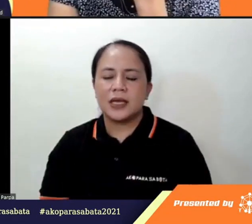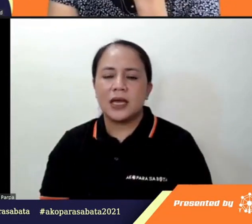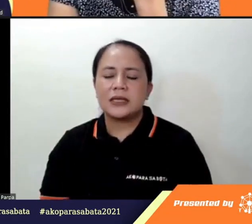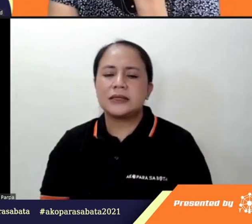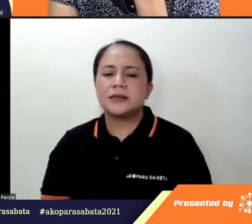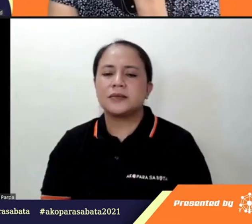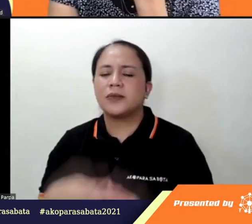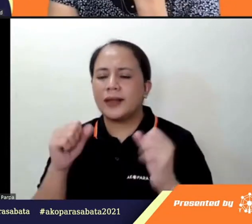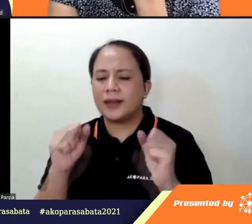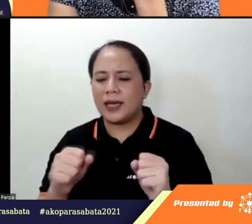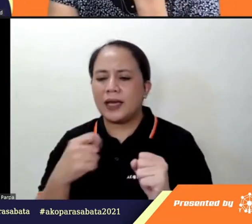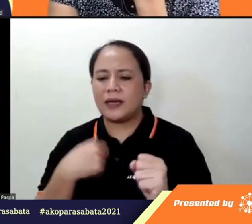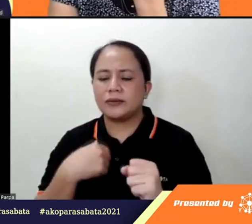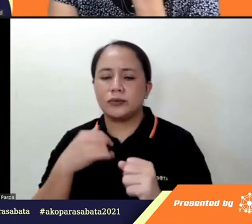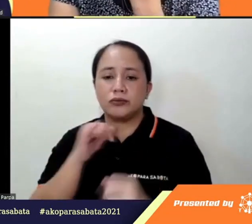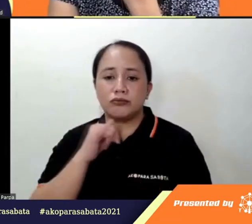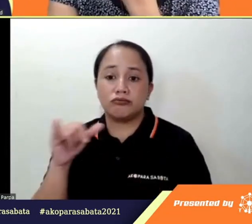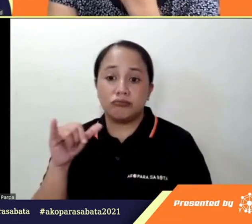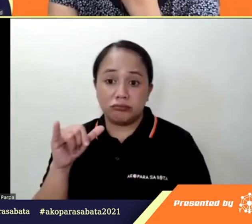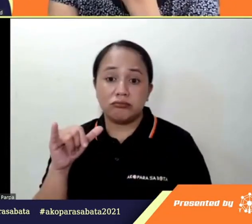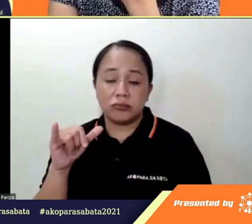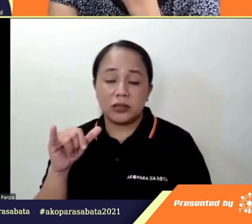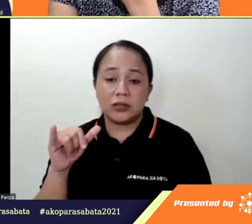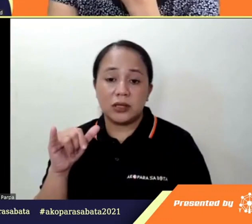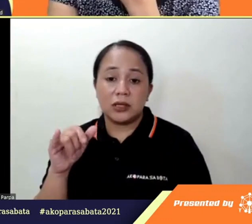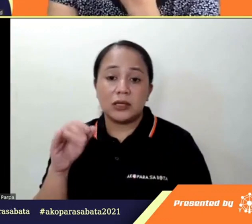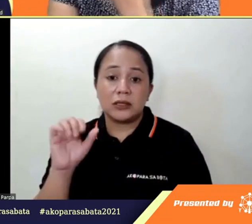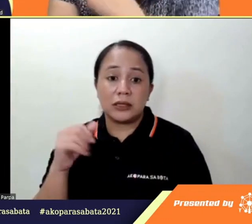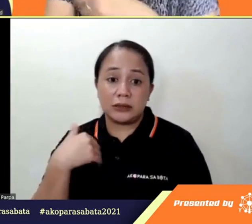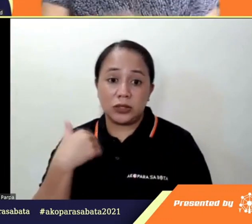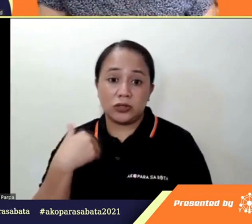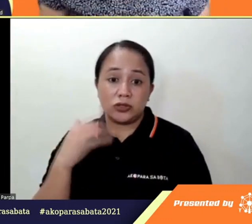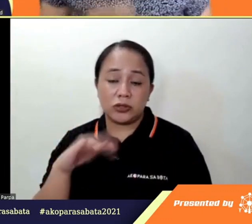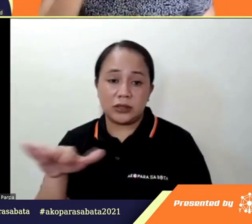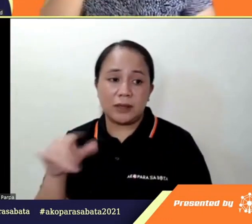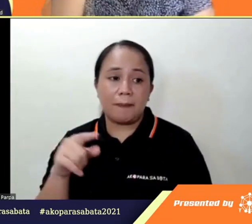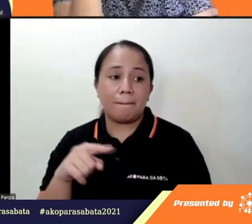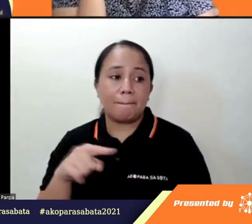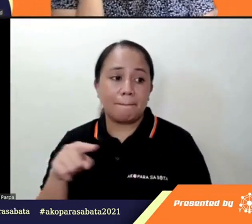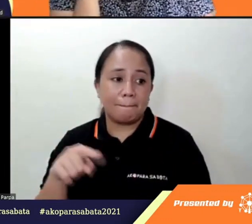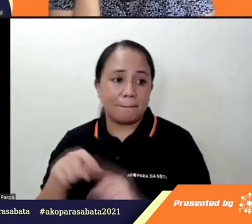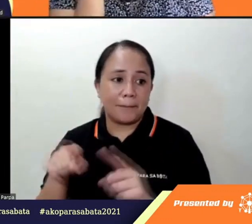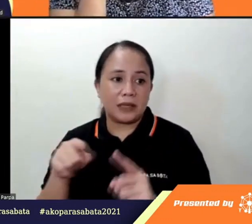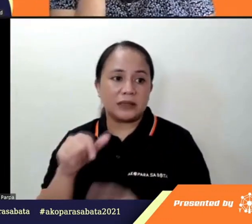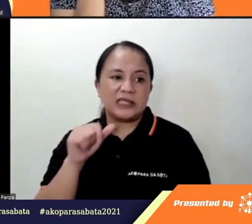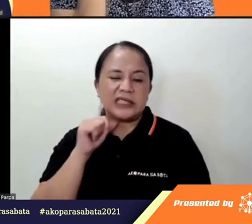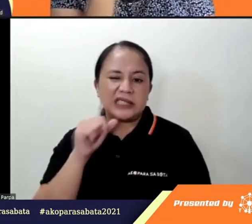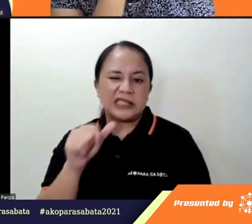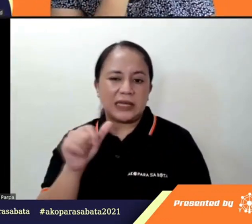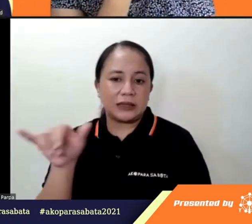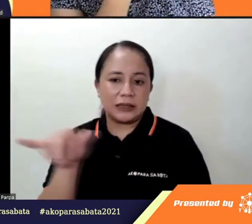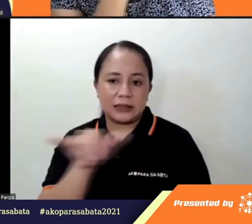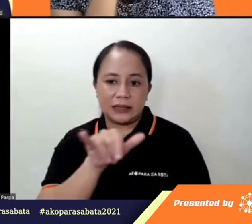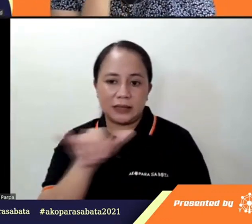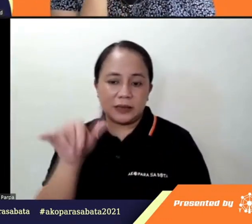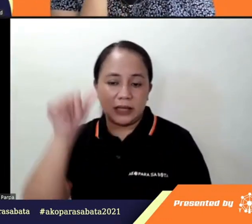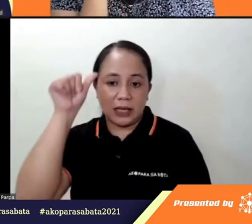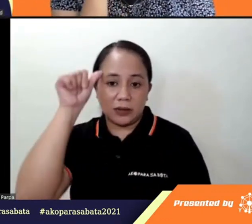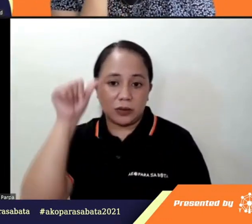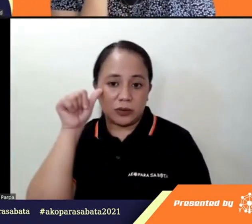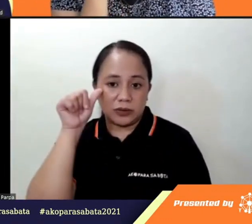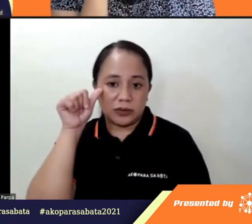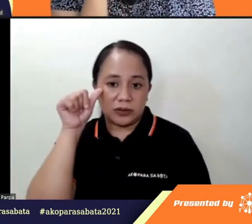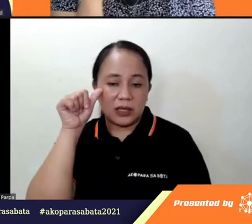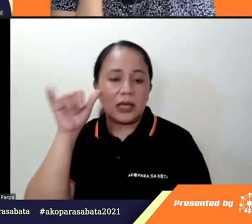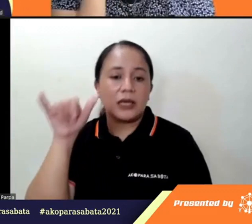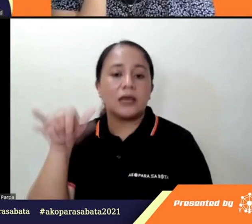have suicidal tendencies. Yeah, even very young children, pero hindi siya the same as adults in a